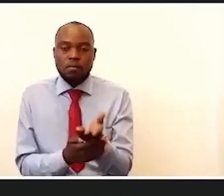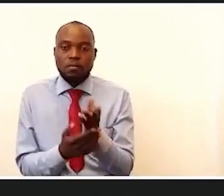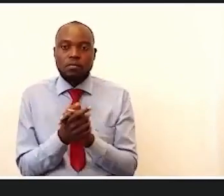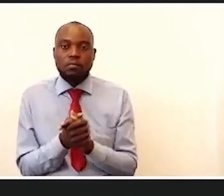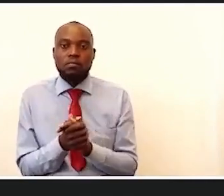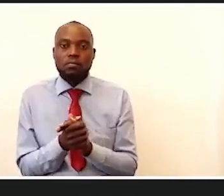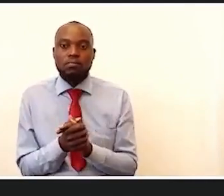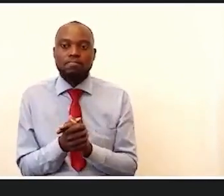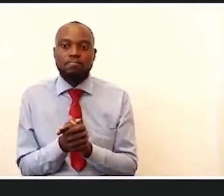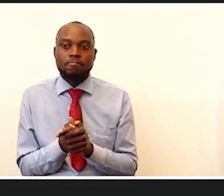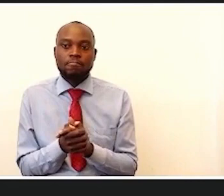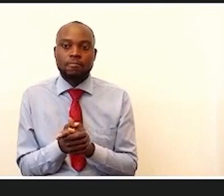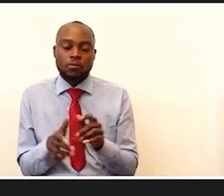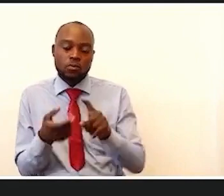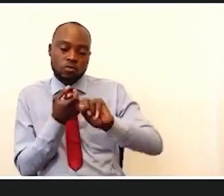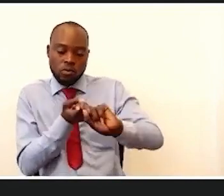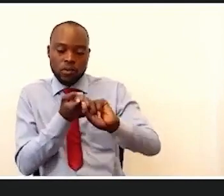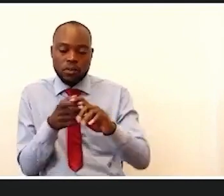is tied to the